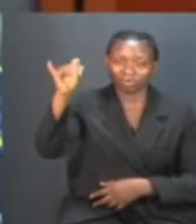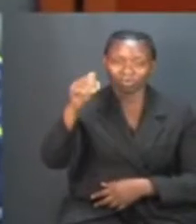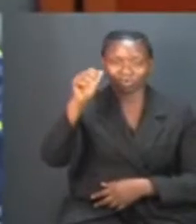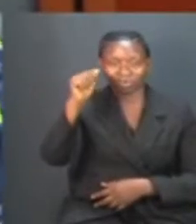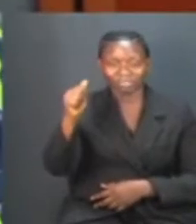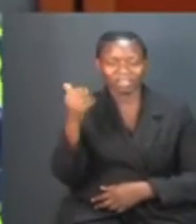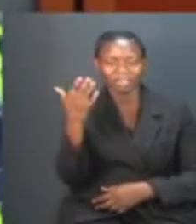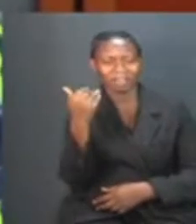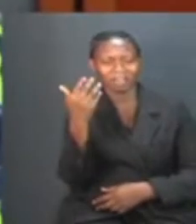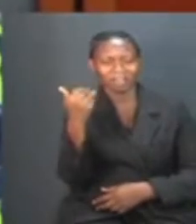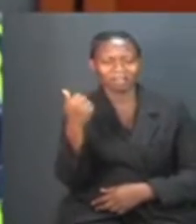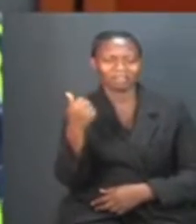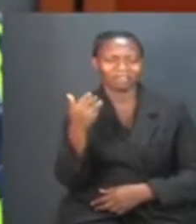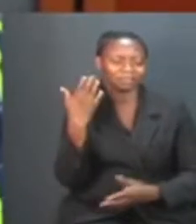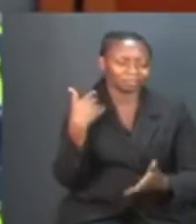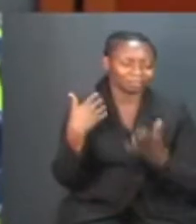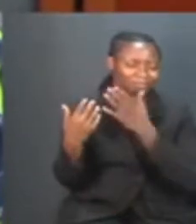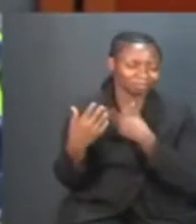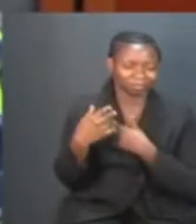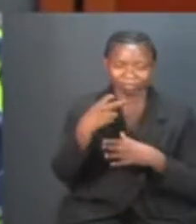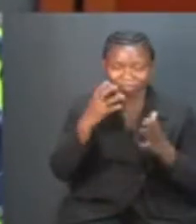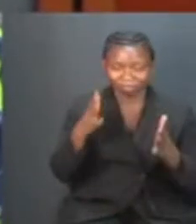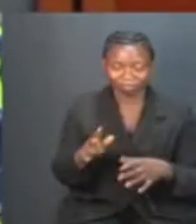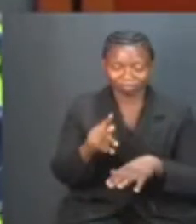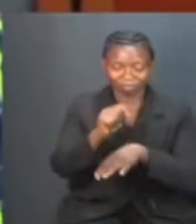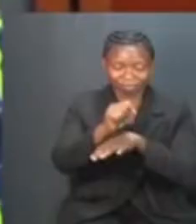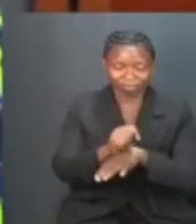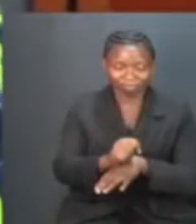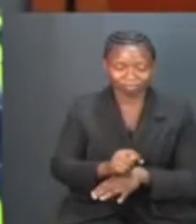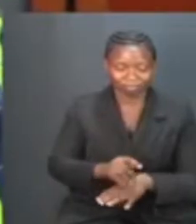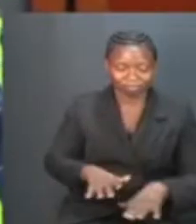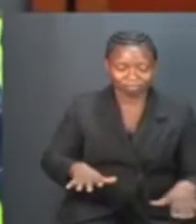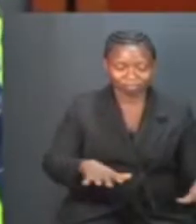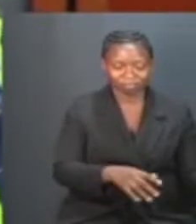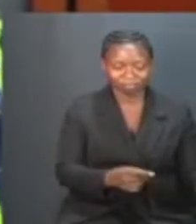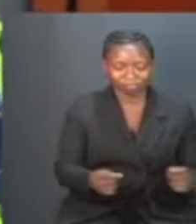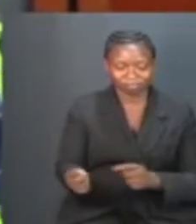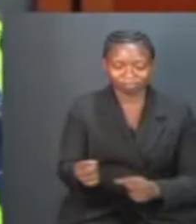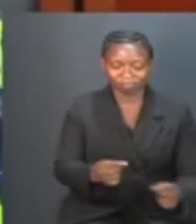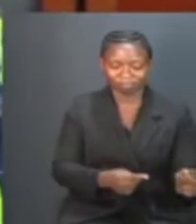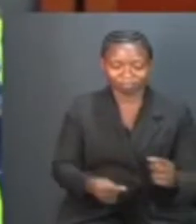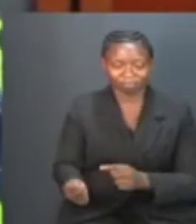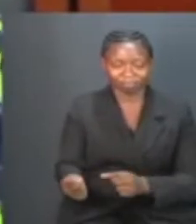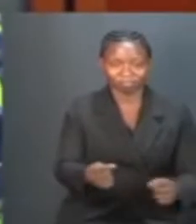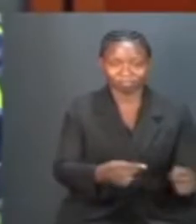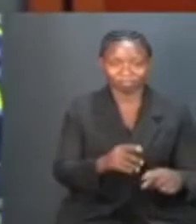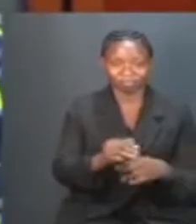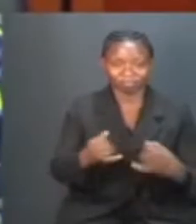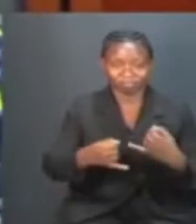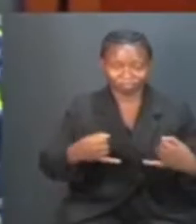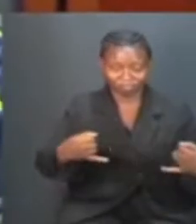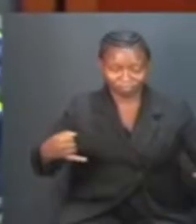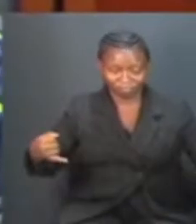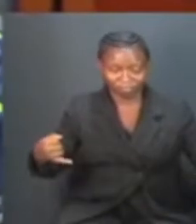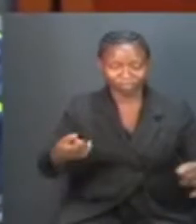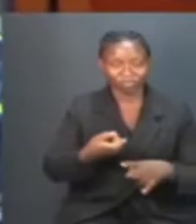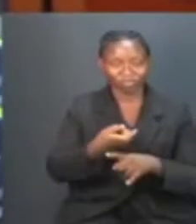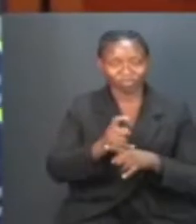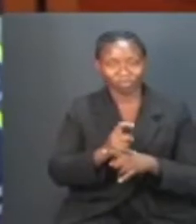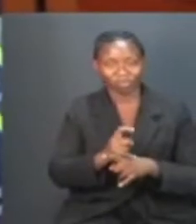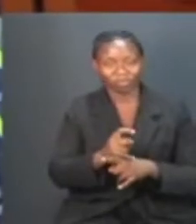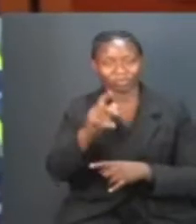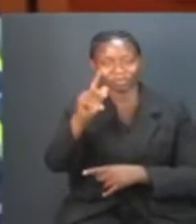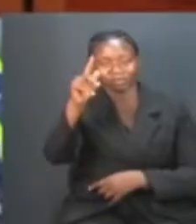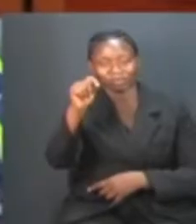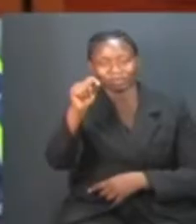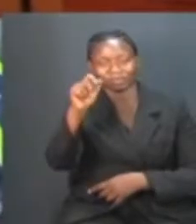century. Mr. Speaker, traditionally woven from stripes of cotton grown in the savanna soils of